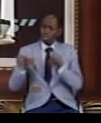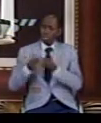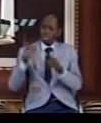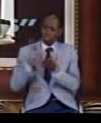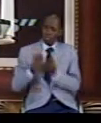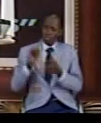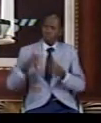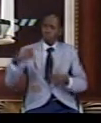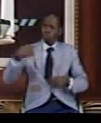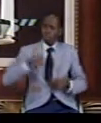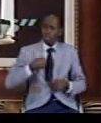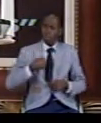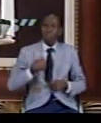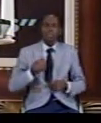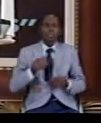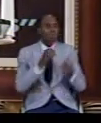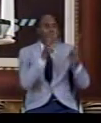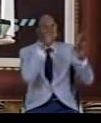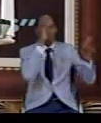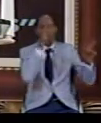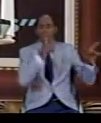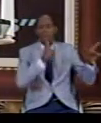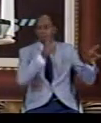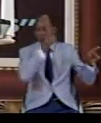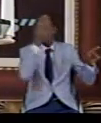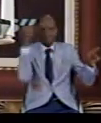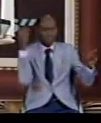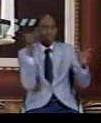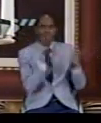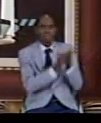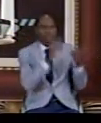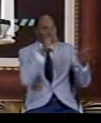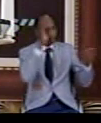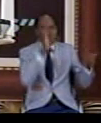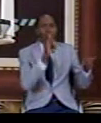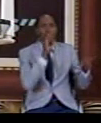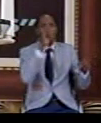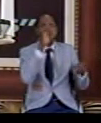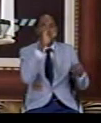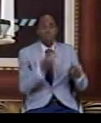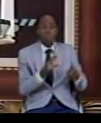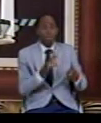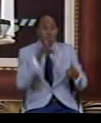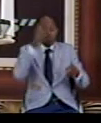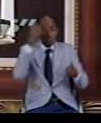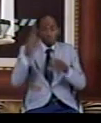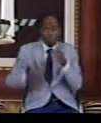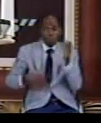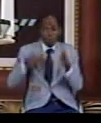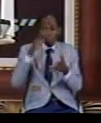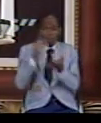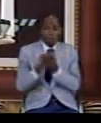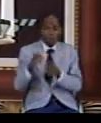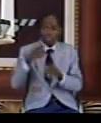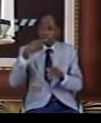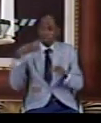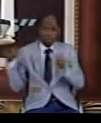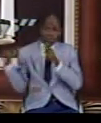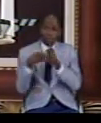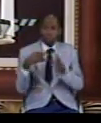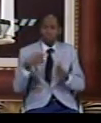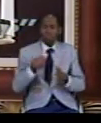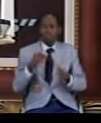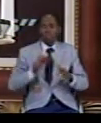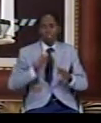have forgotten that is the cross. And now they say, I'm going to separate. I'm not going to live with this woman anymore. They are